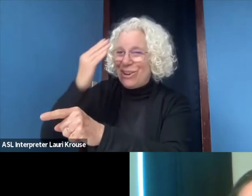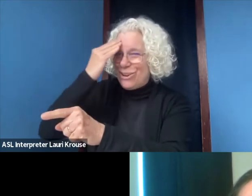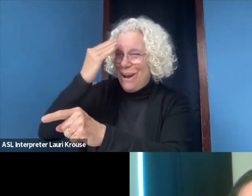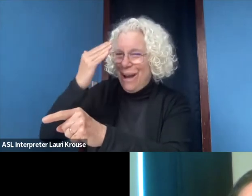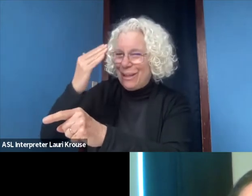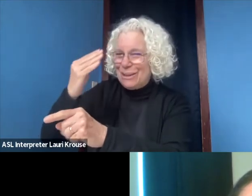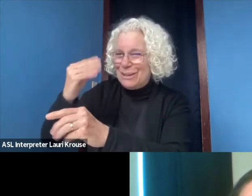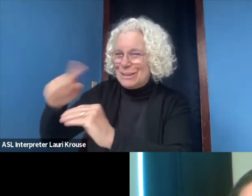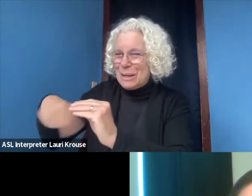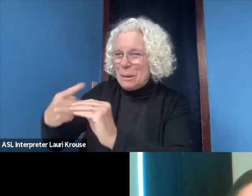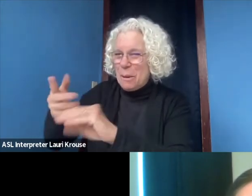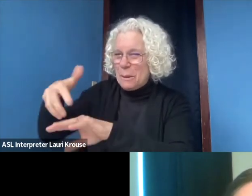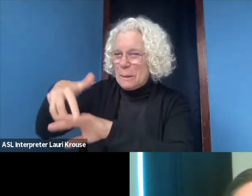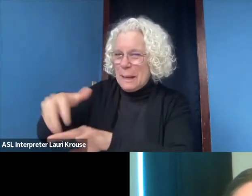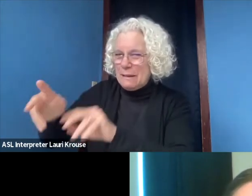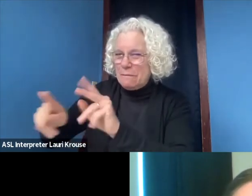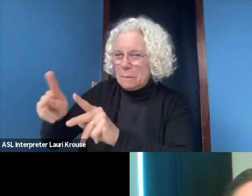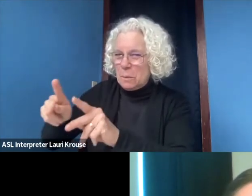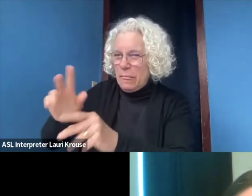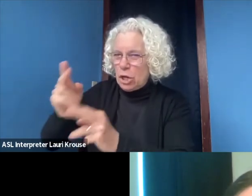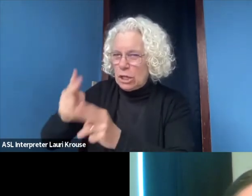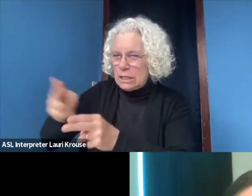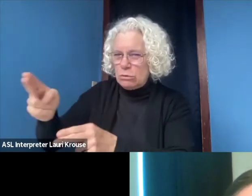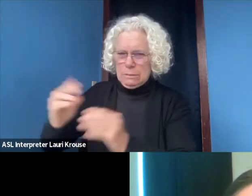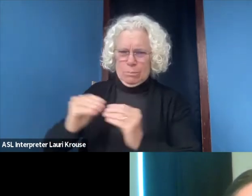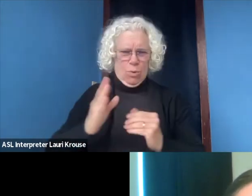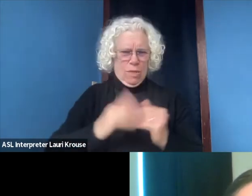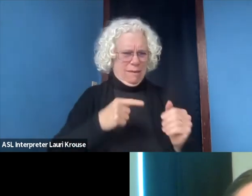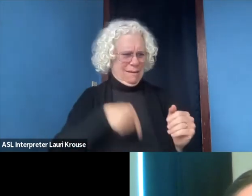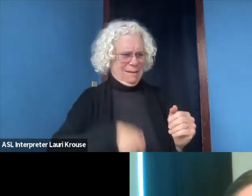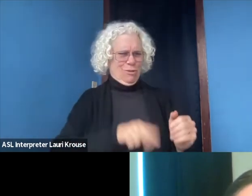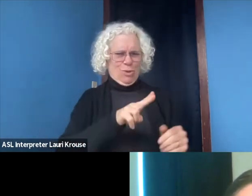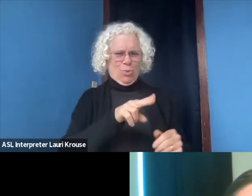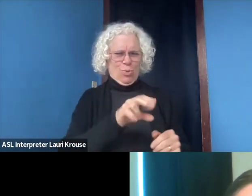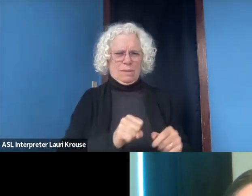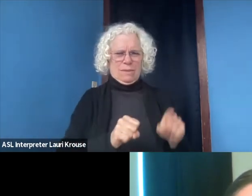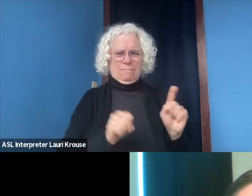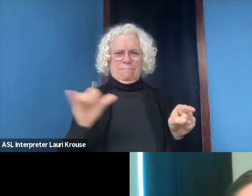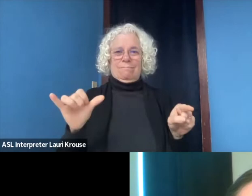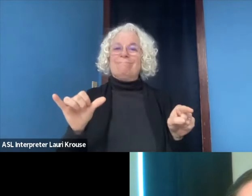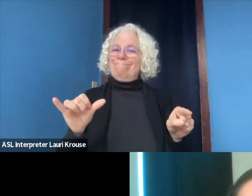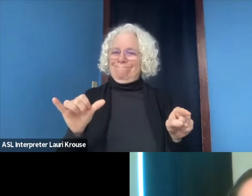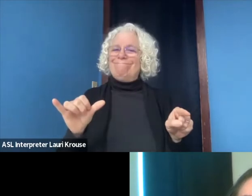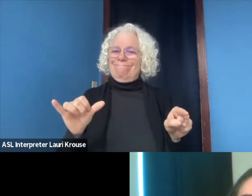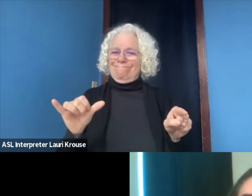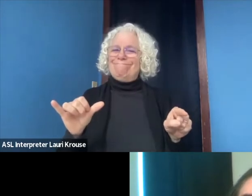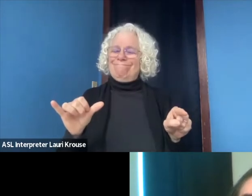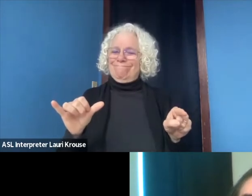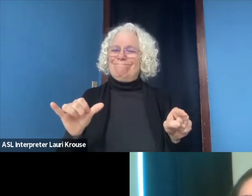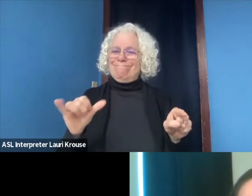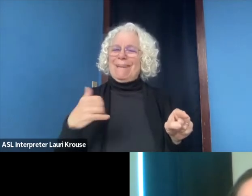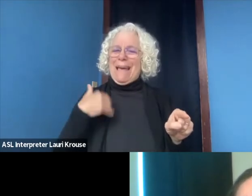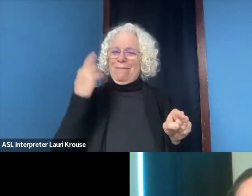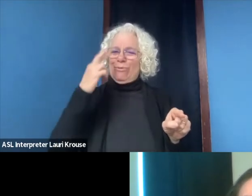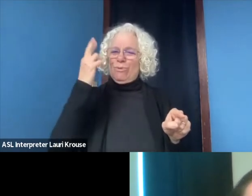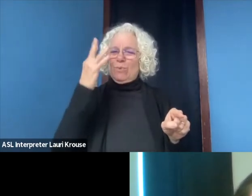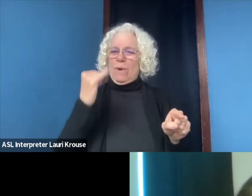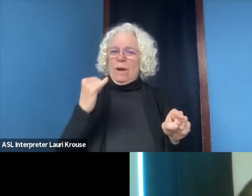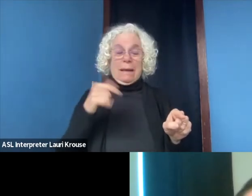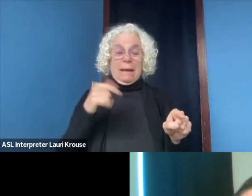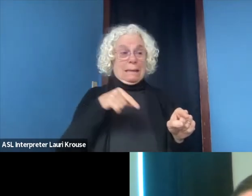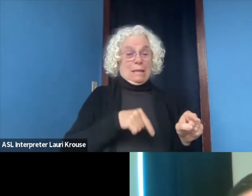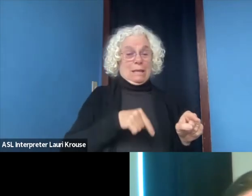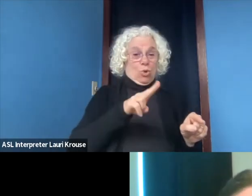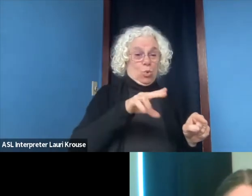the average American does. And that was created by design because America wanted